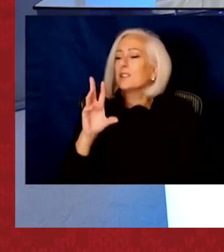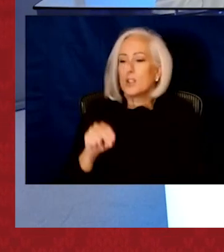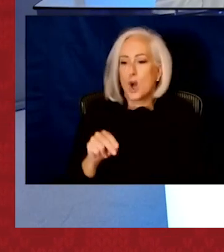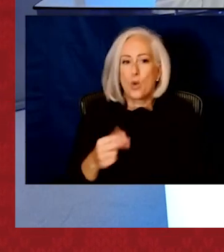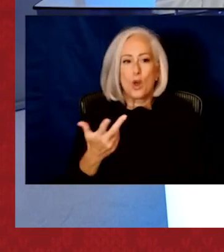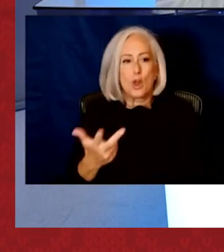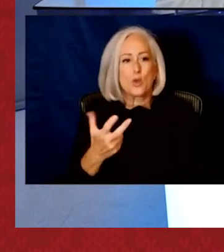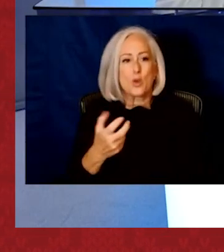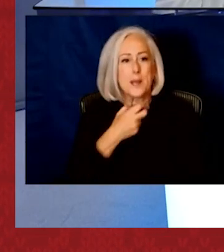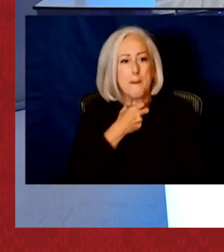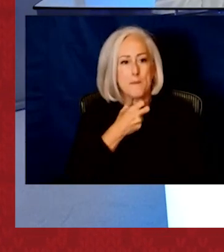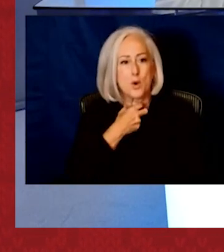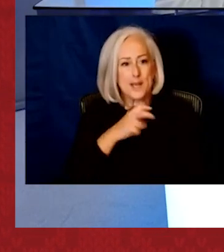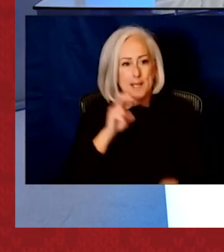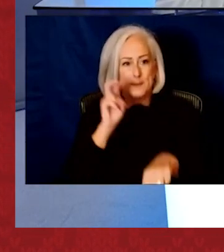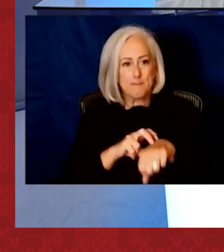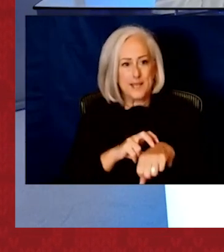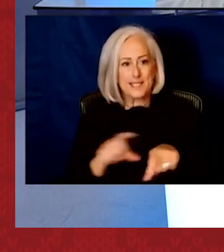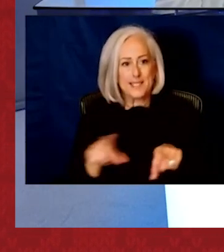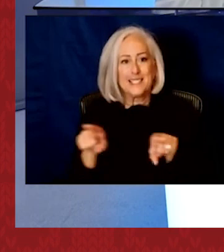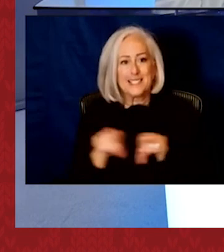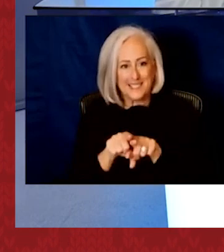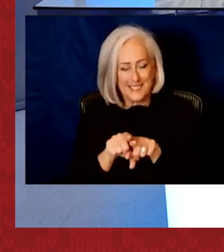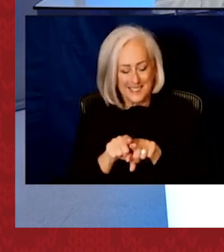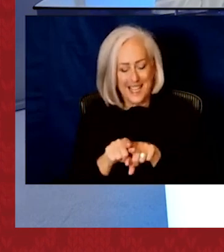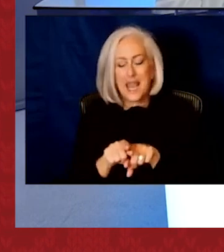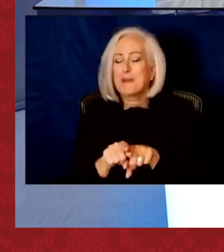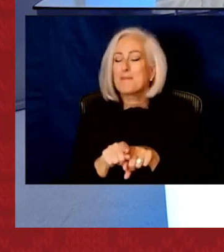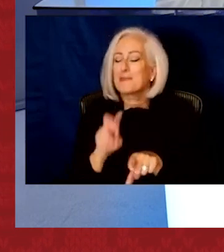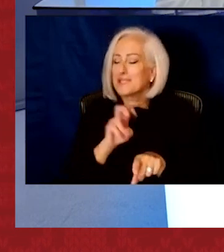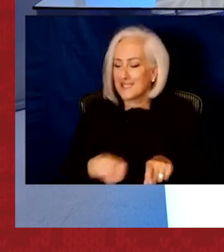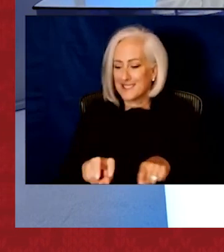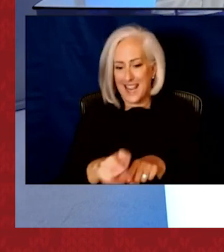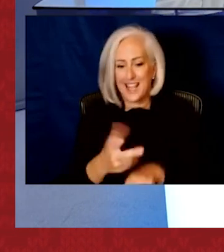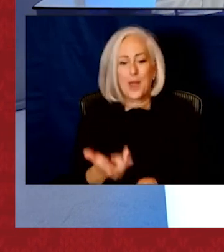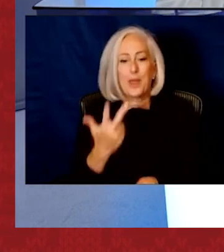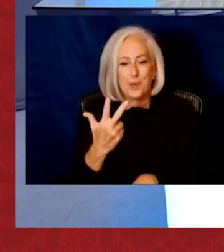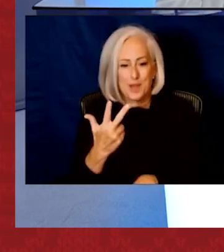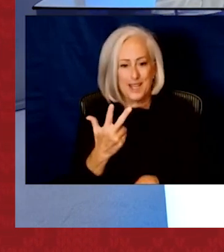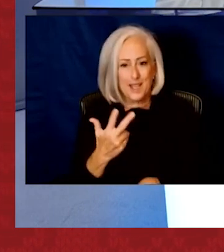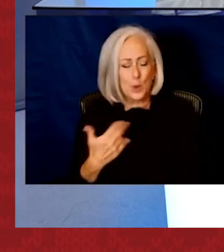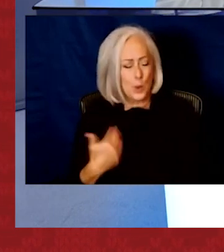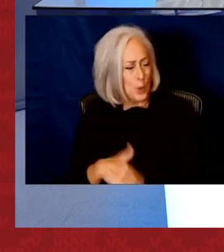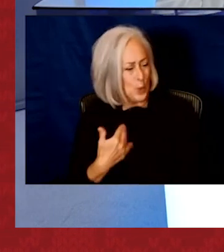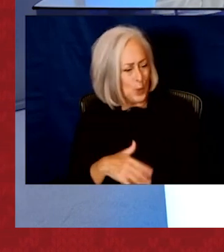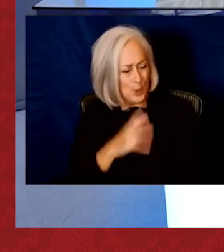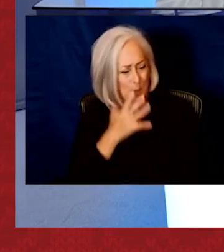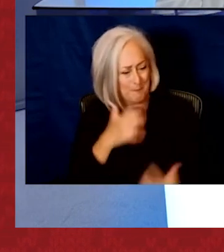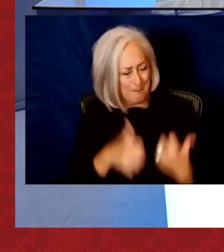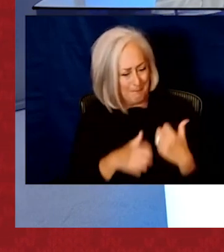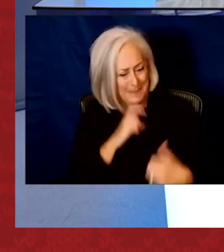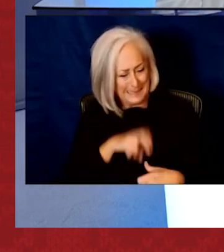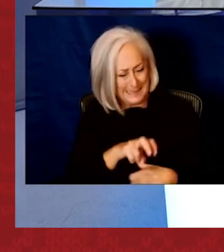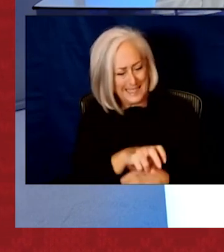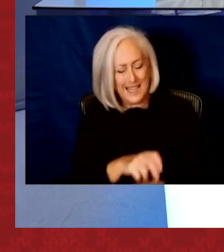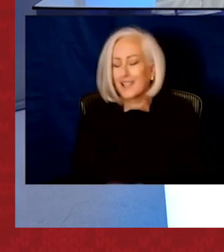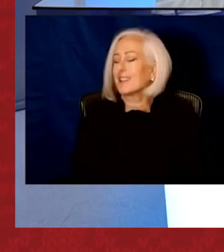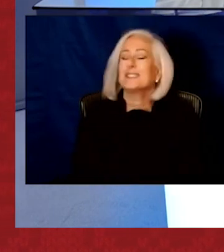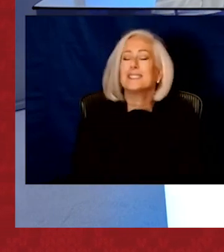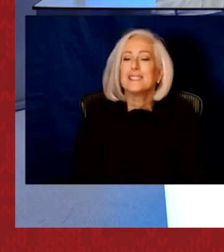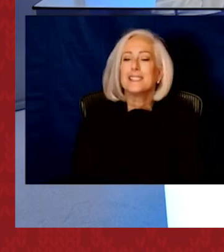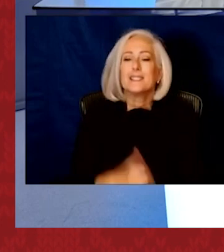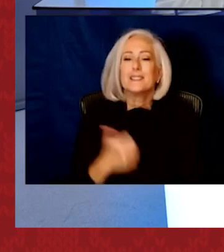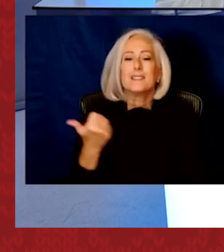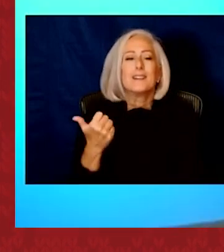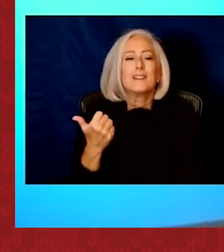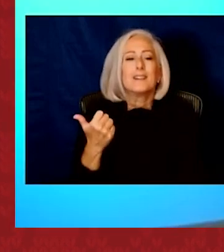by the same snake. Excellent. So, yes. That was yes, a prolific. Yeah, that was a feisty snake. So okay, what are some of the biggest myths about